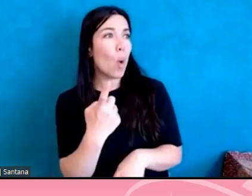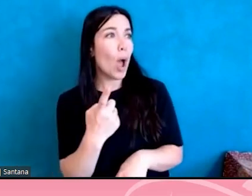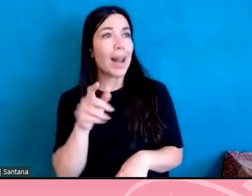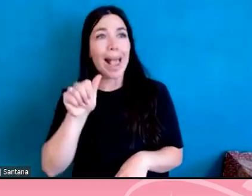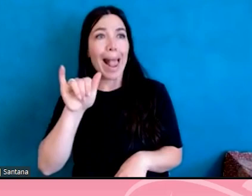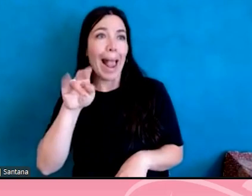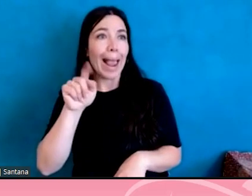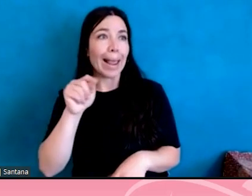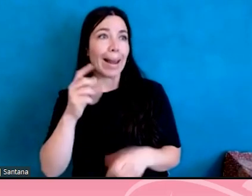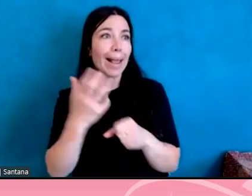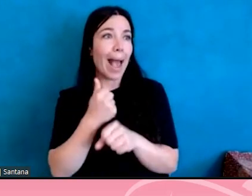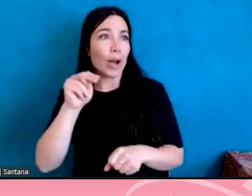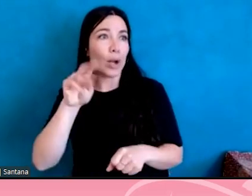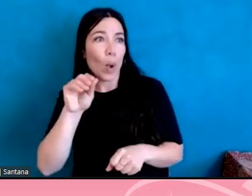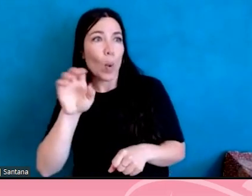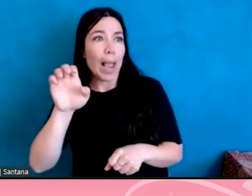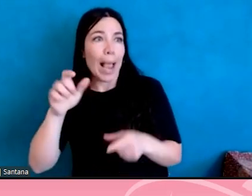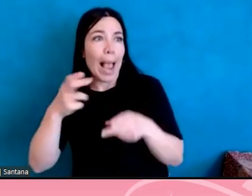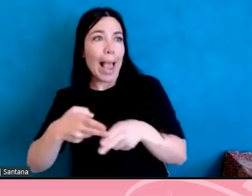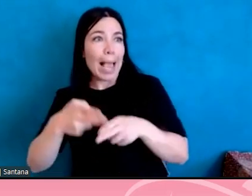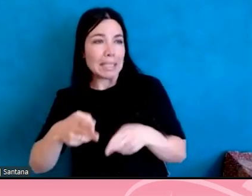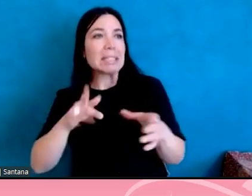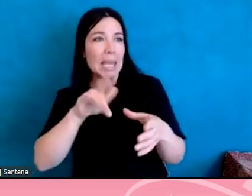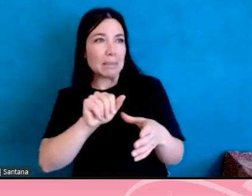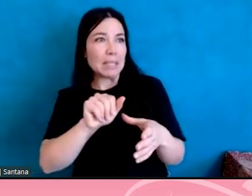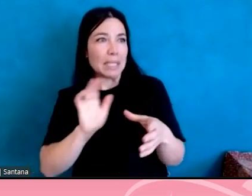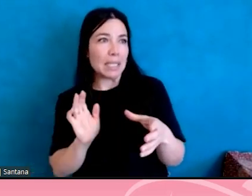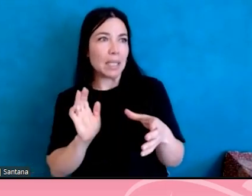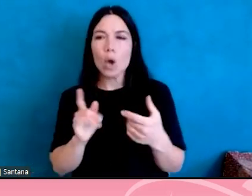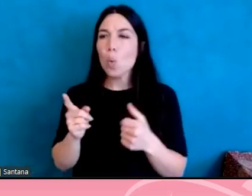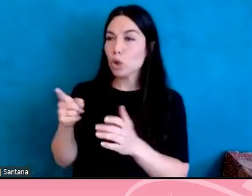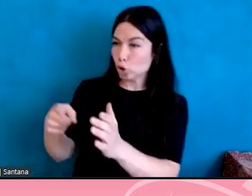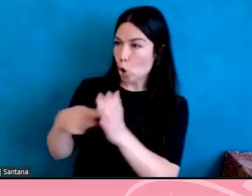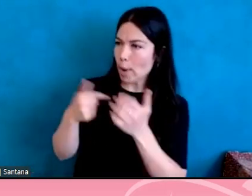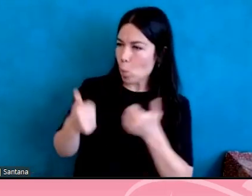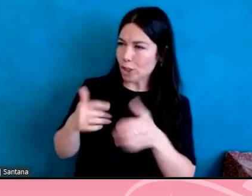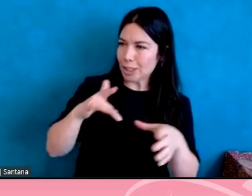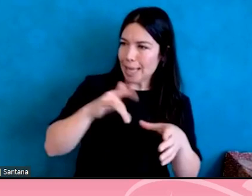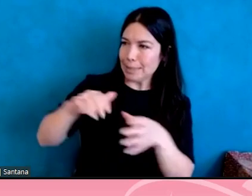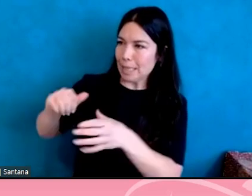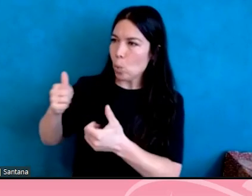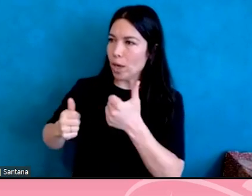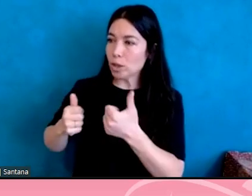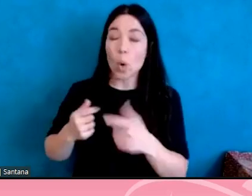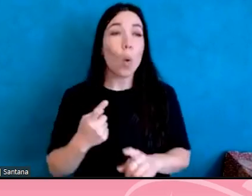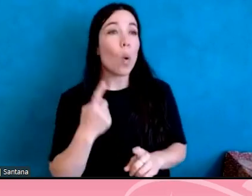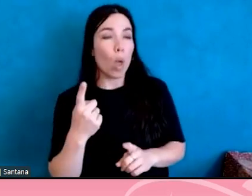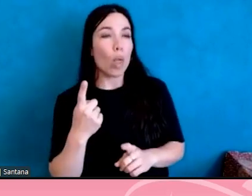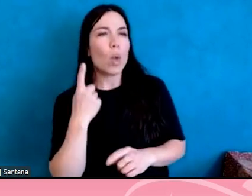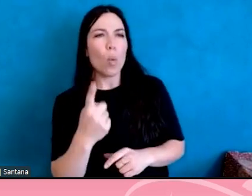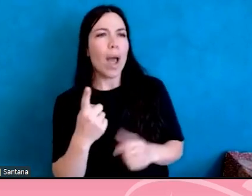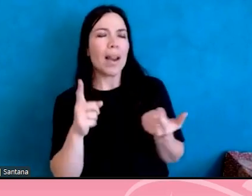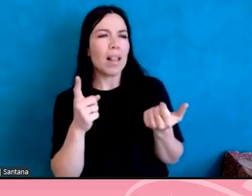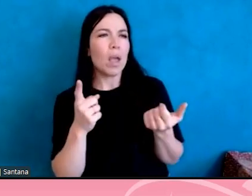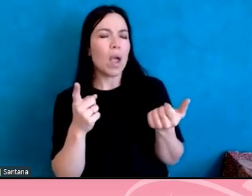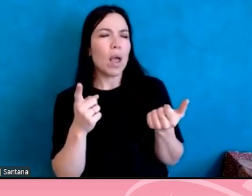me the one that's empty. Well, the one that ain't got no eggs is the one on the left. And that's an example of